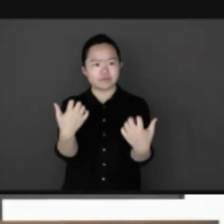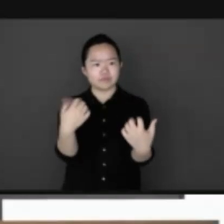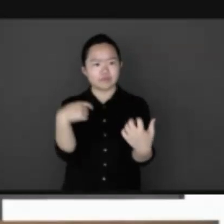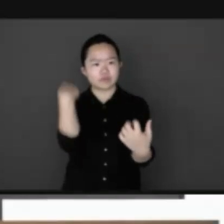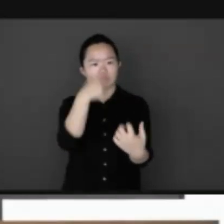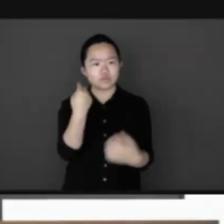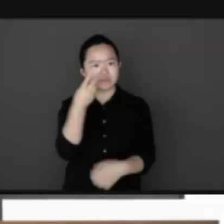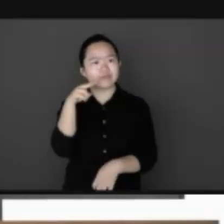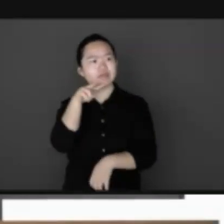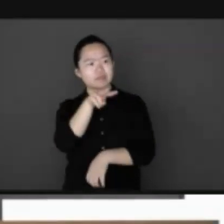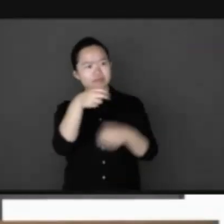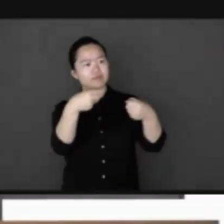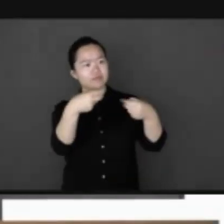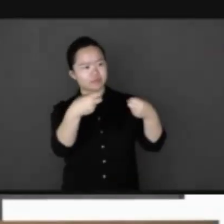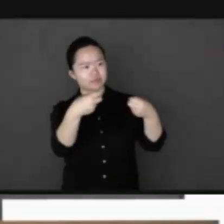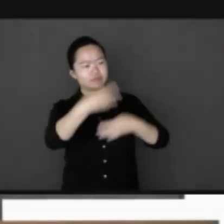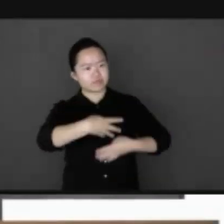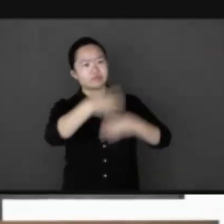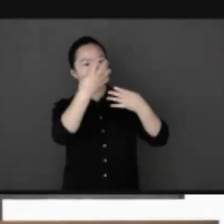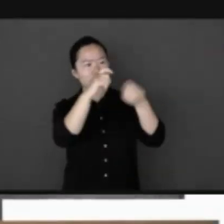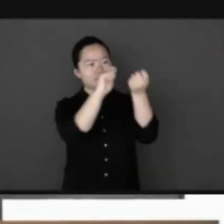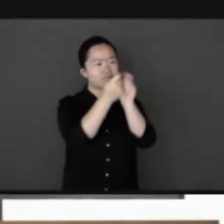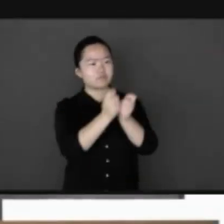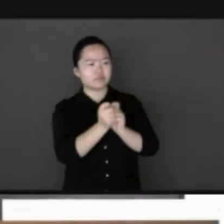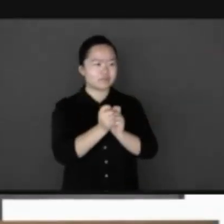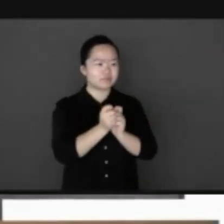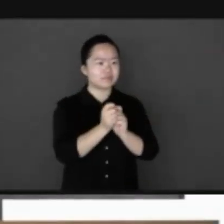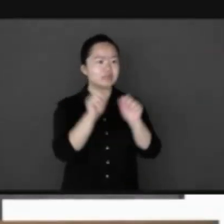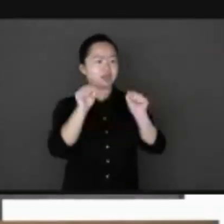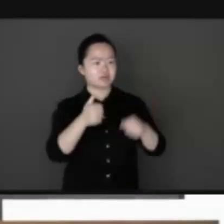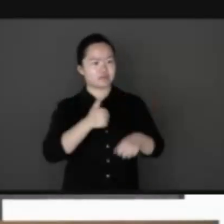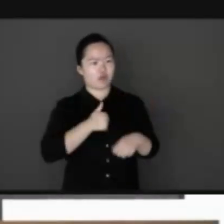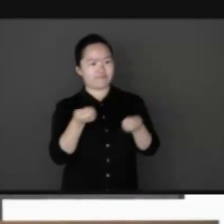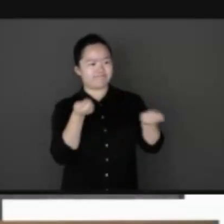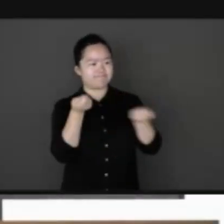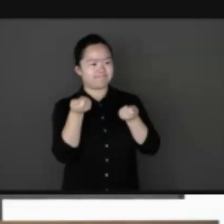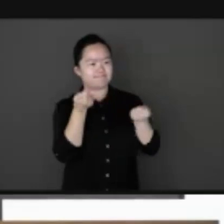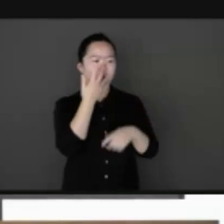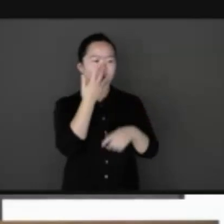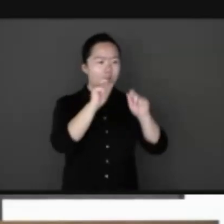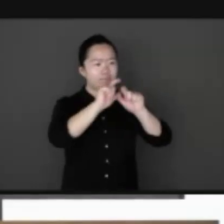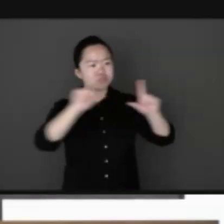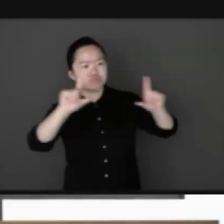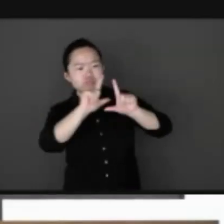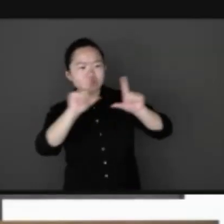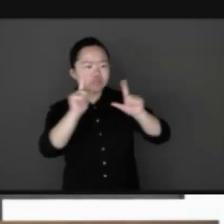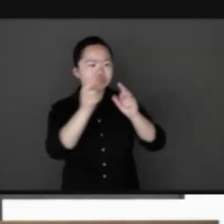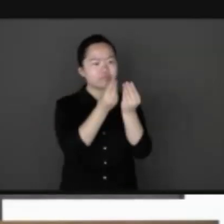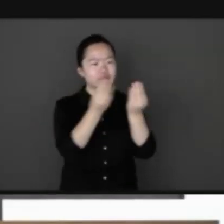open captions, so they cannot be changed. It's just kind of burned in, basically like an image. I